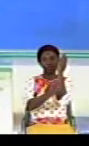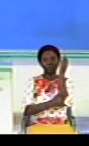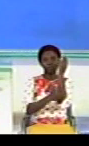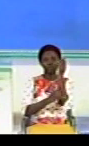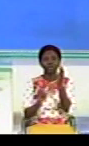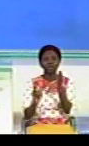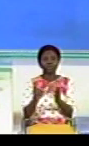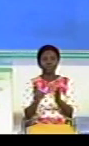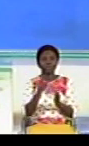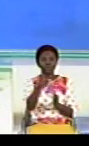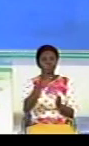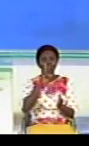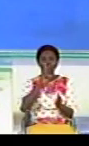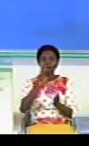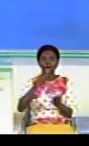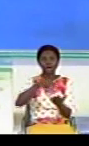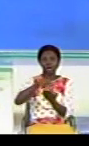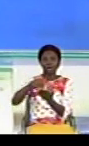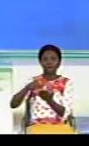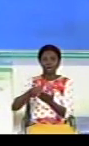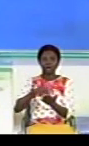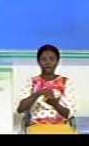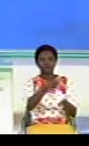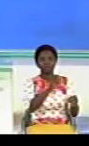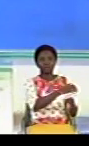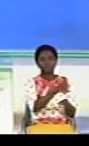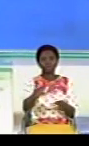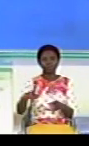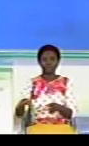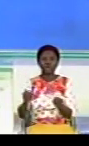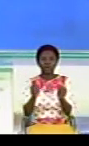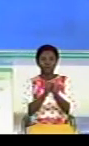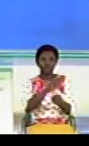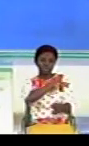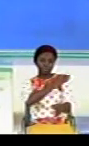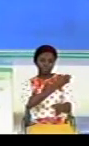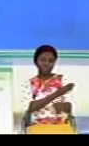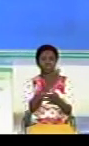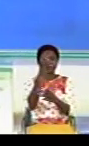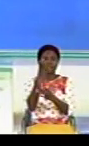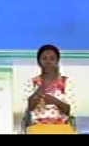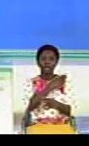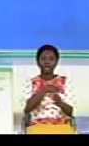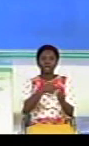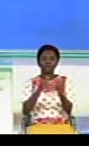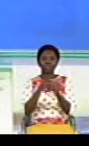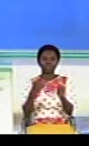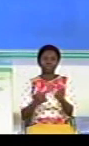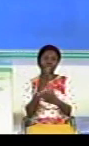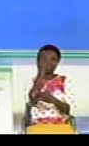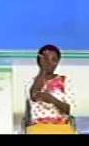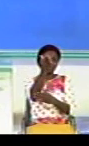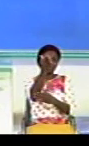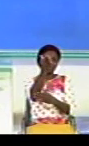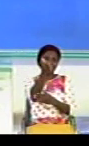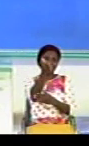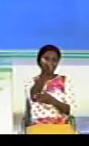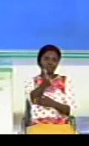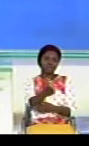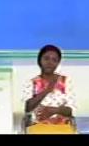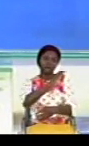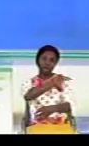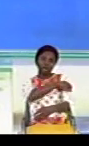scattered with a mighty hand and with a stretched out arm and with fury poured